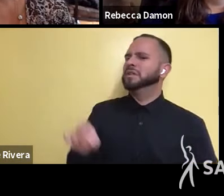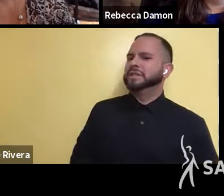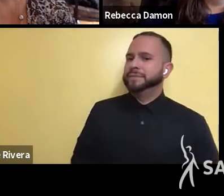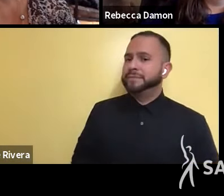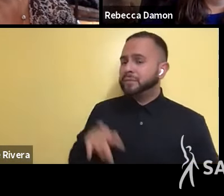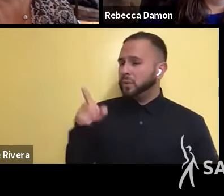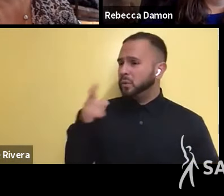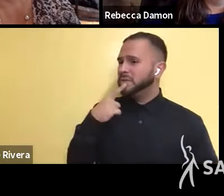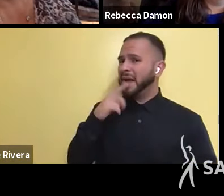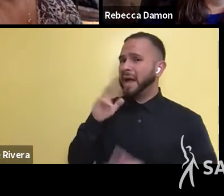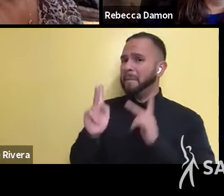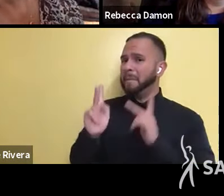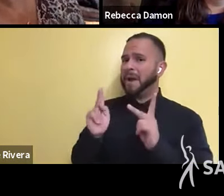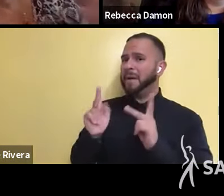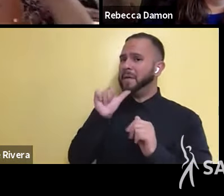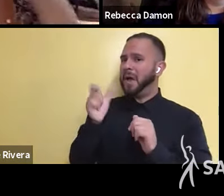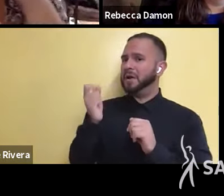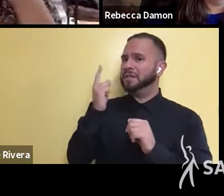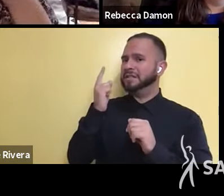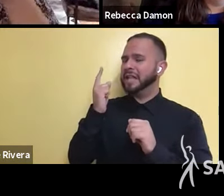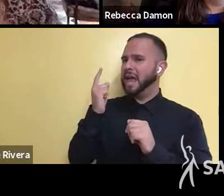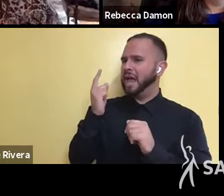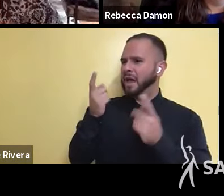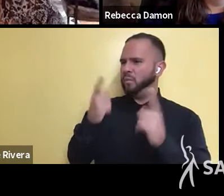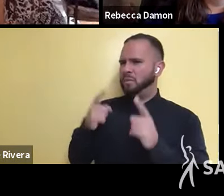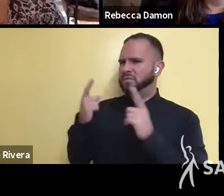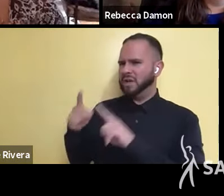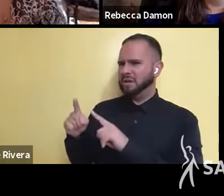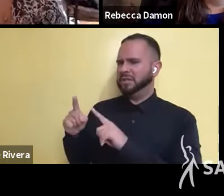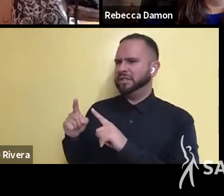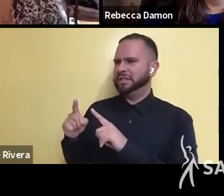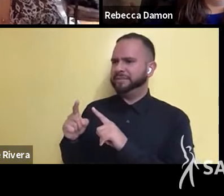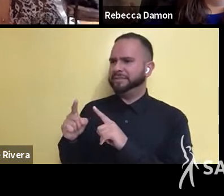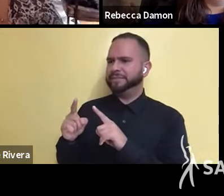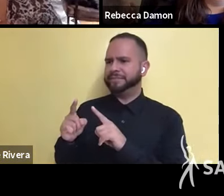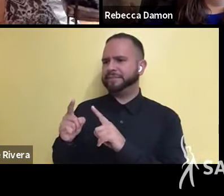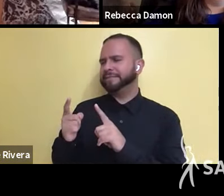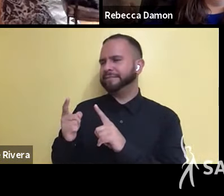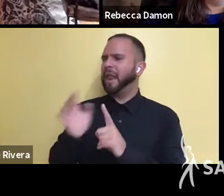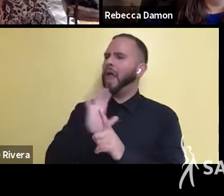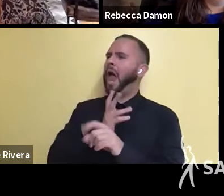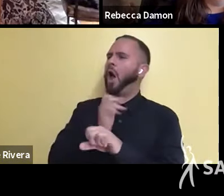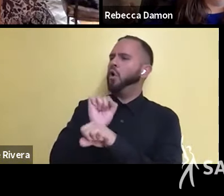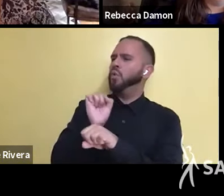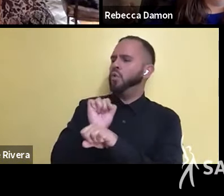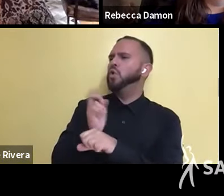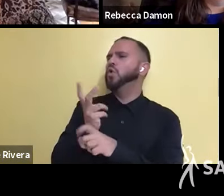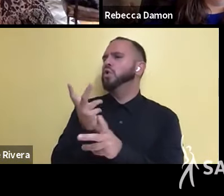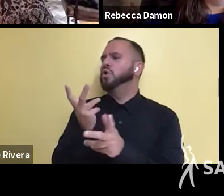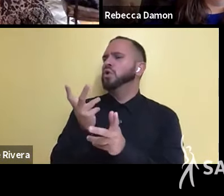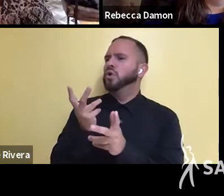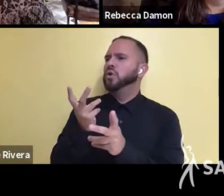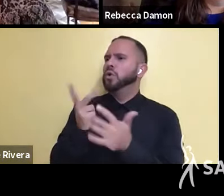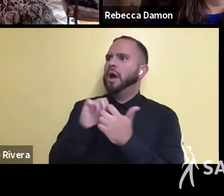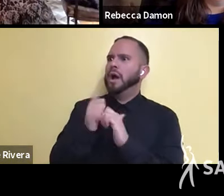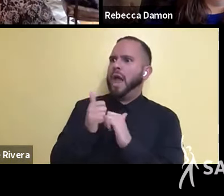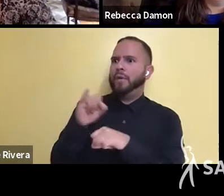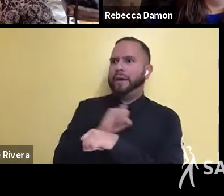didn't really necessarily understand what was going, what our work was really about and how the industry really helps to support,